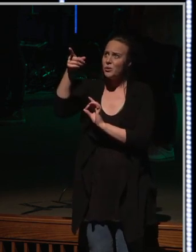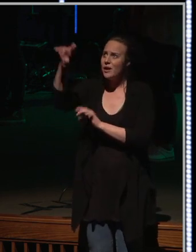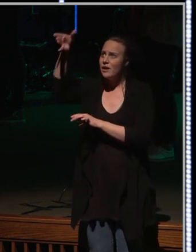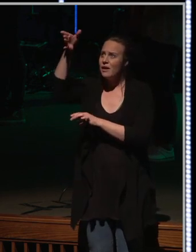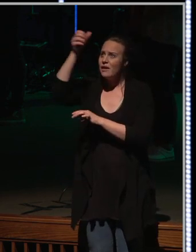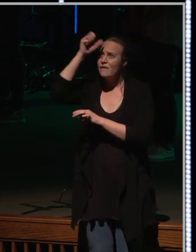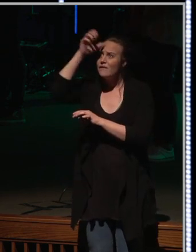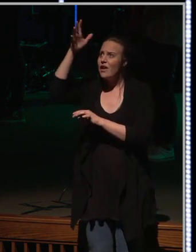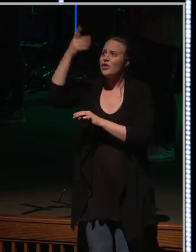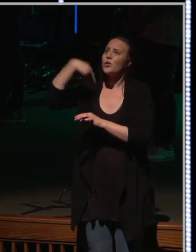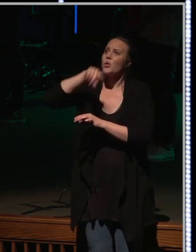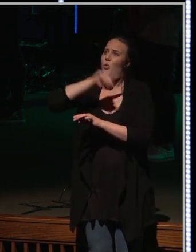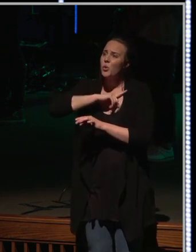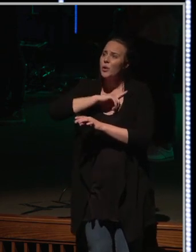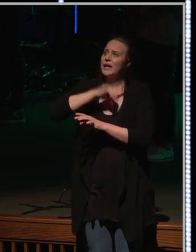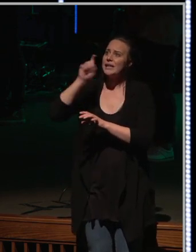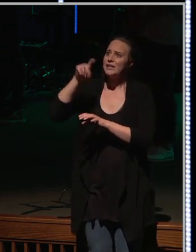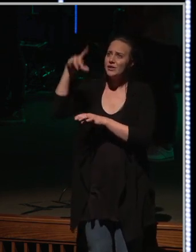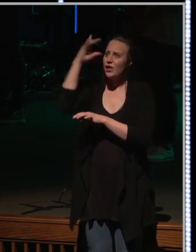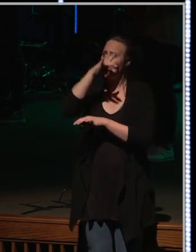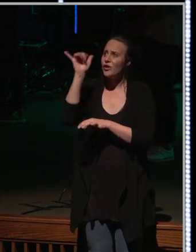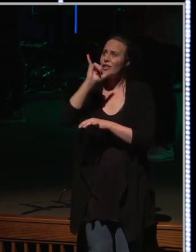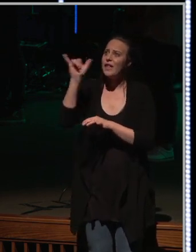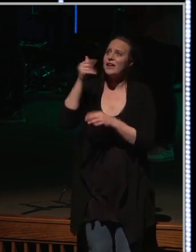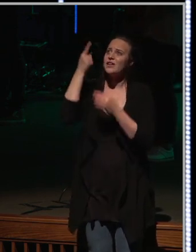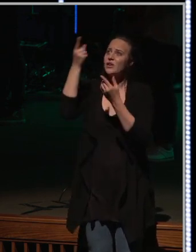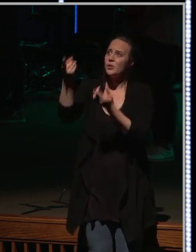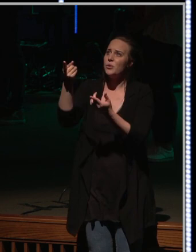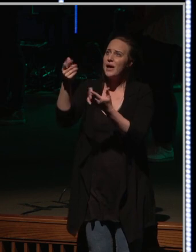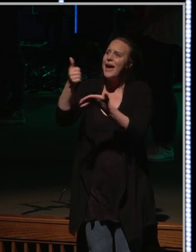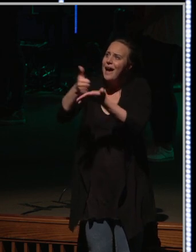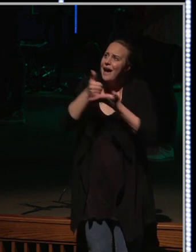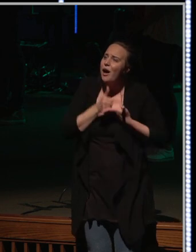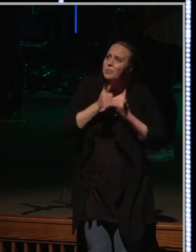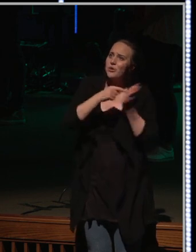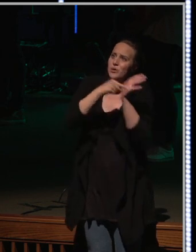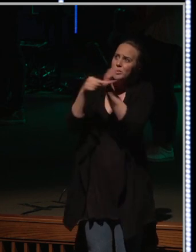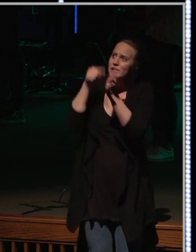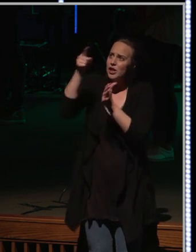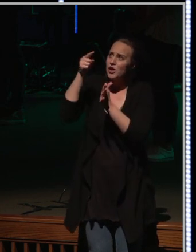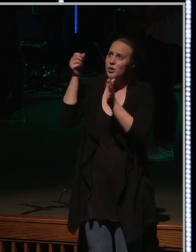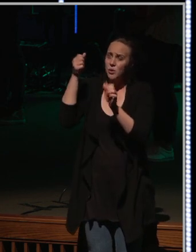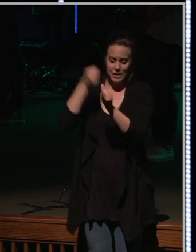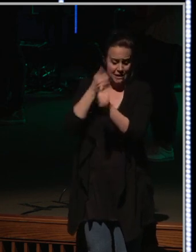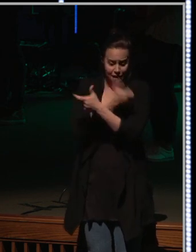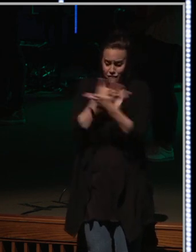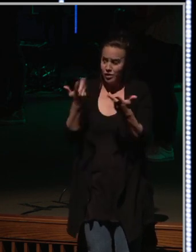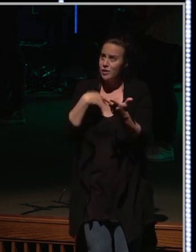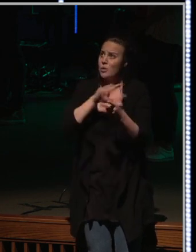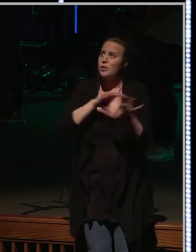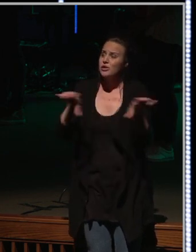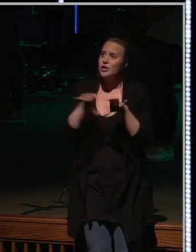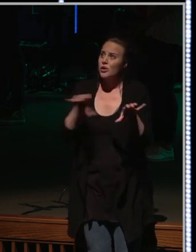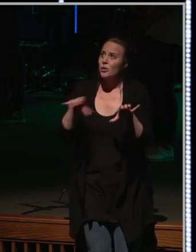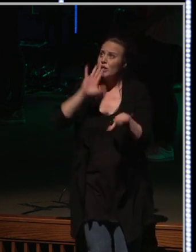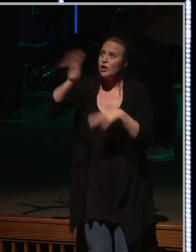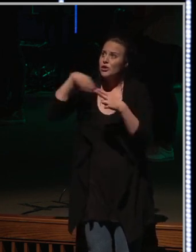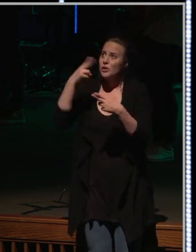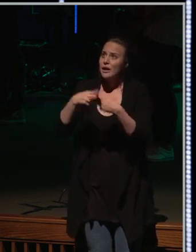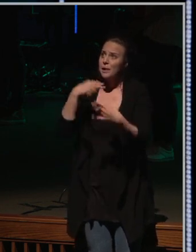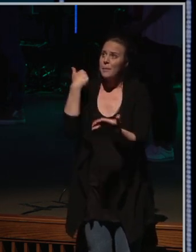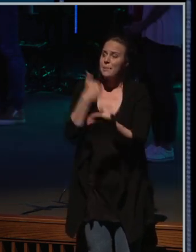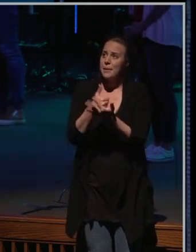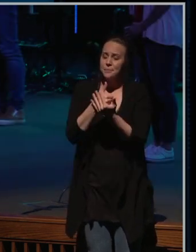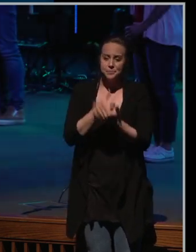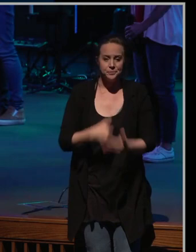bearers, and help us to exemplify you in all that we do. We pray these things in the name of your son, Jesus. Amen.